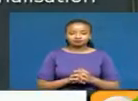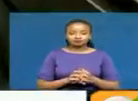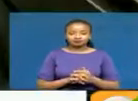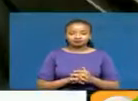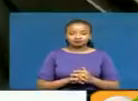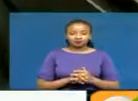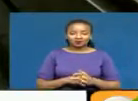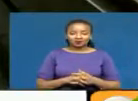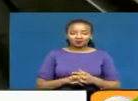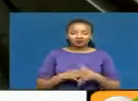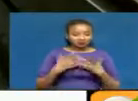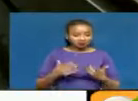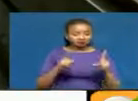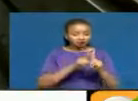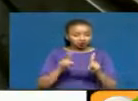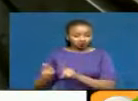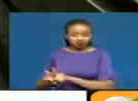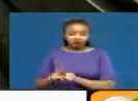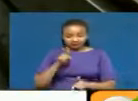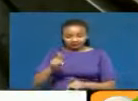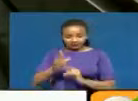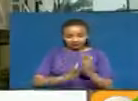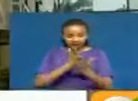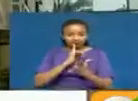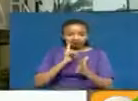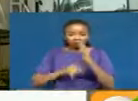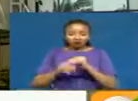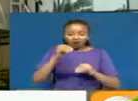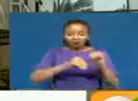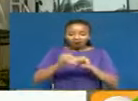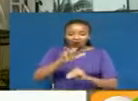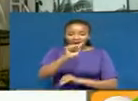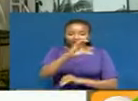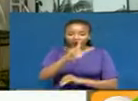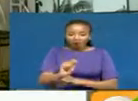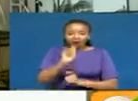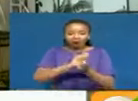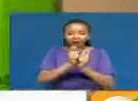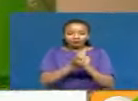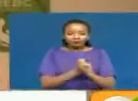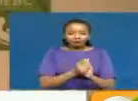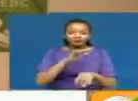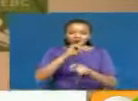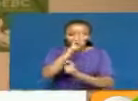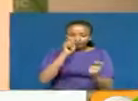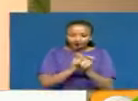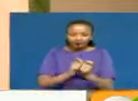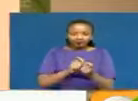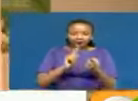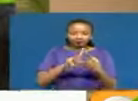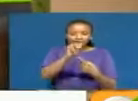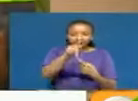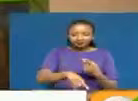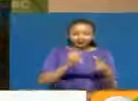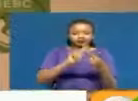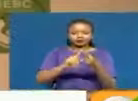quote. Equally, Wandayi has proposed amendments to the Elections Act touching on the nominations of the President, Members of Parliament